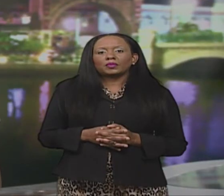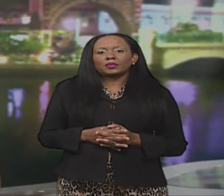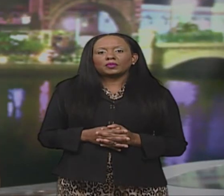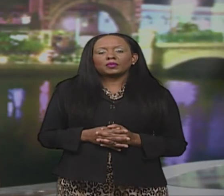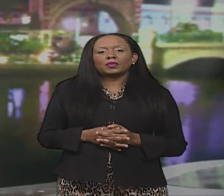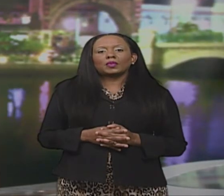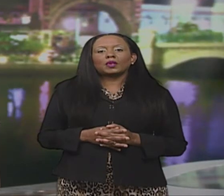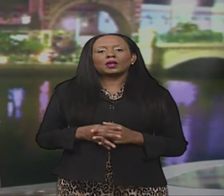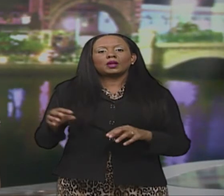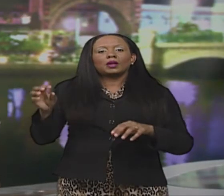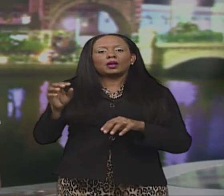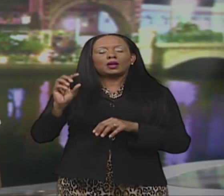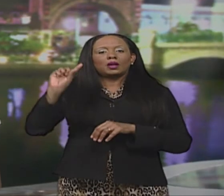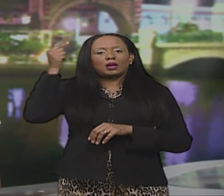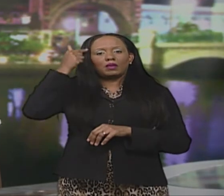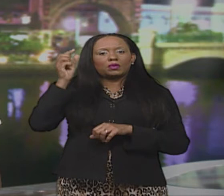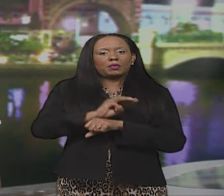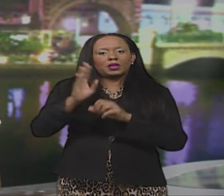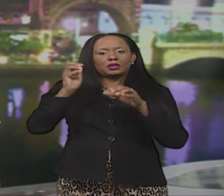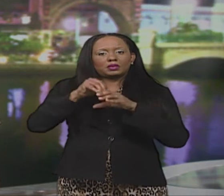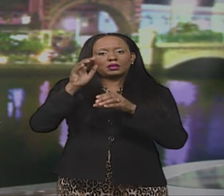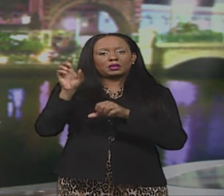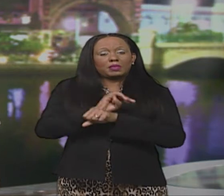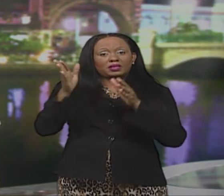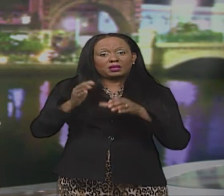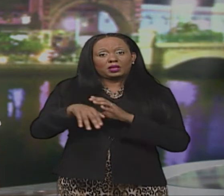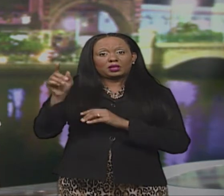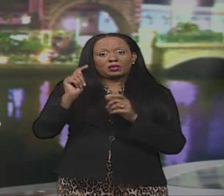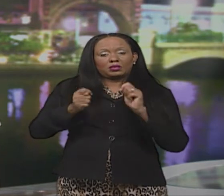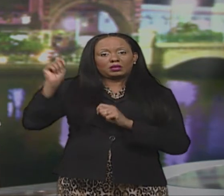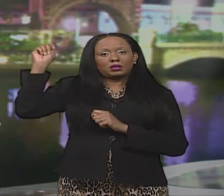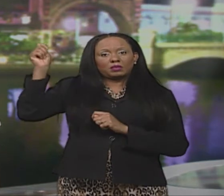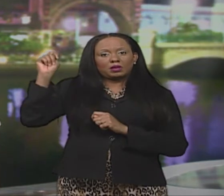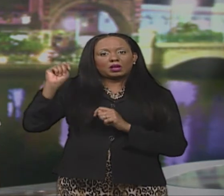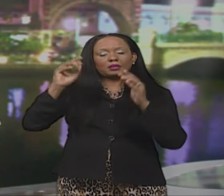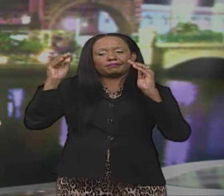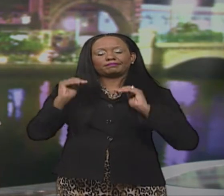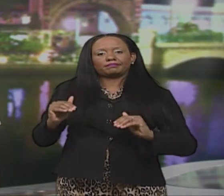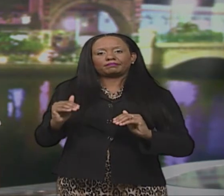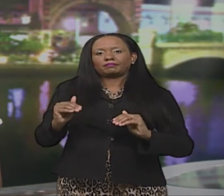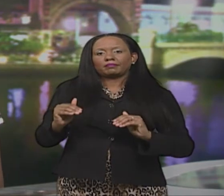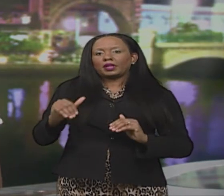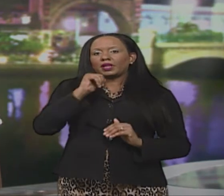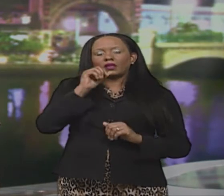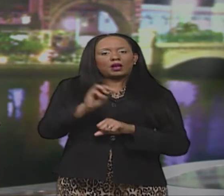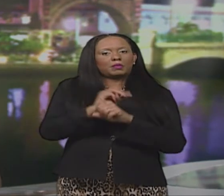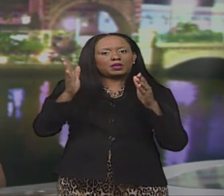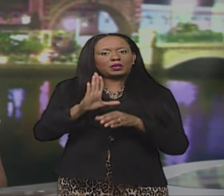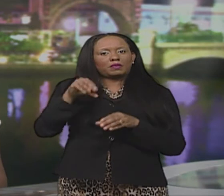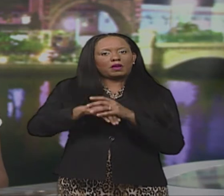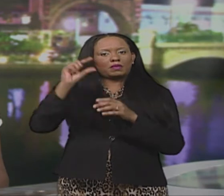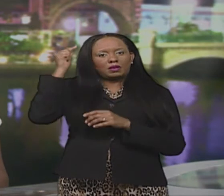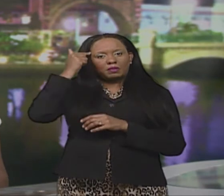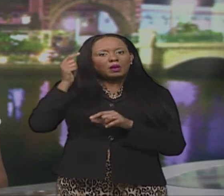A day after his demotion, Daryl Smith has been dismissed as a government minister in Trinidad and Tobago, but he will remain